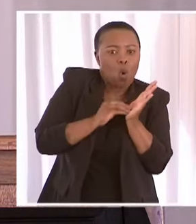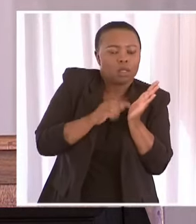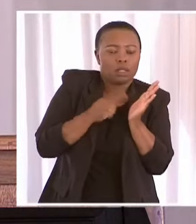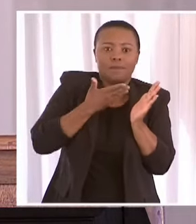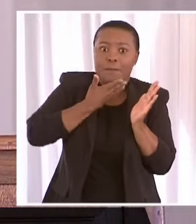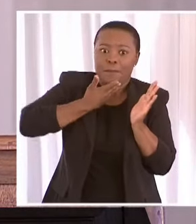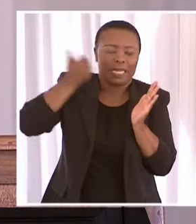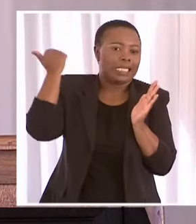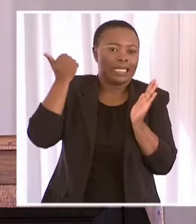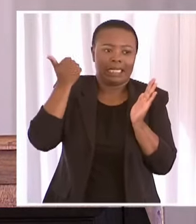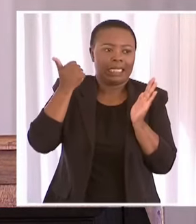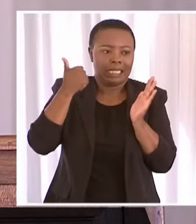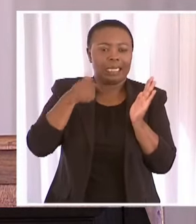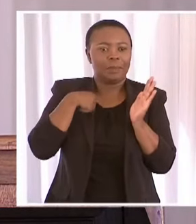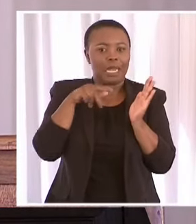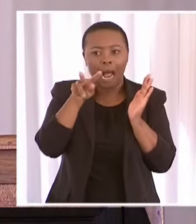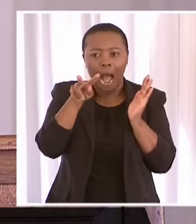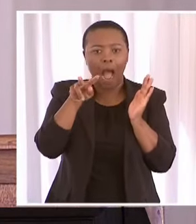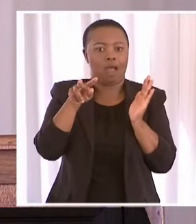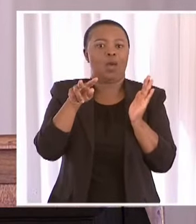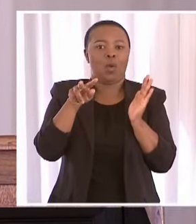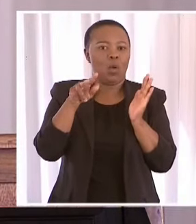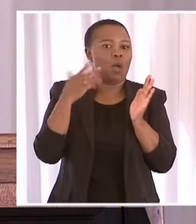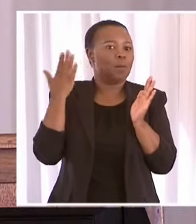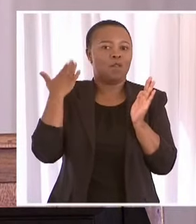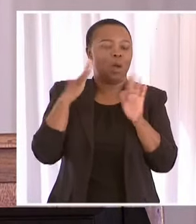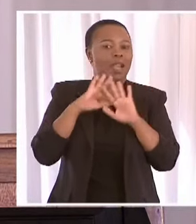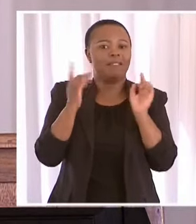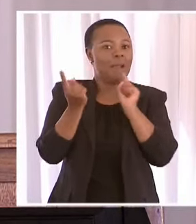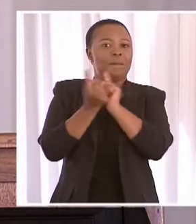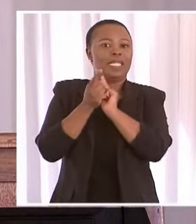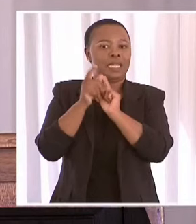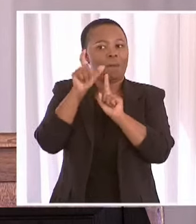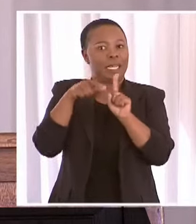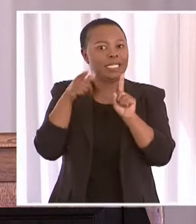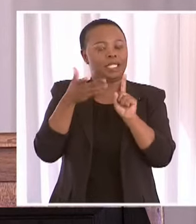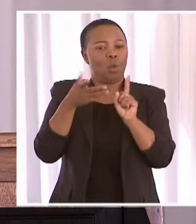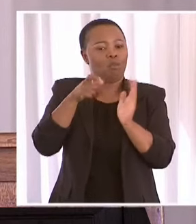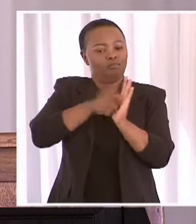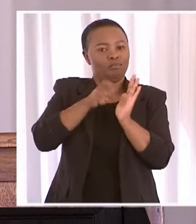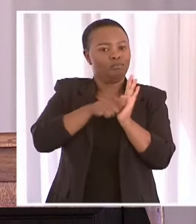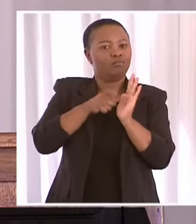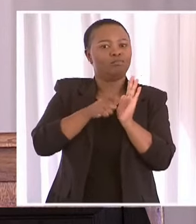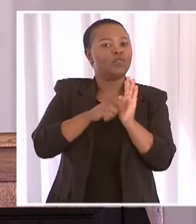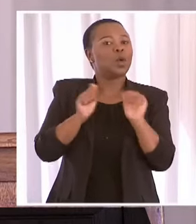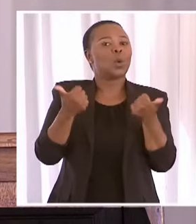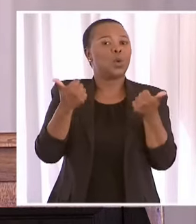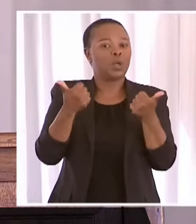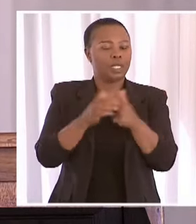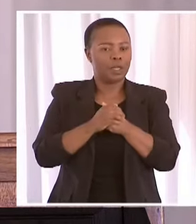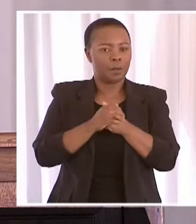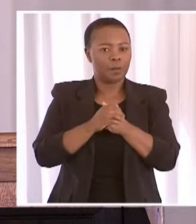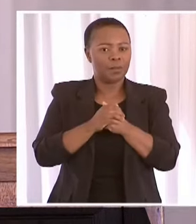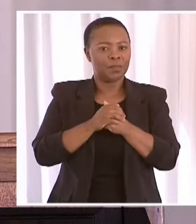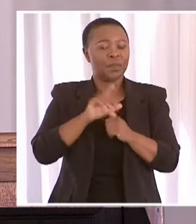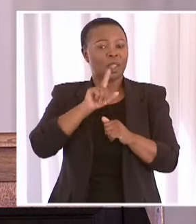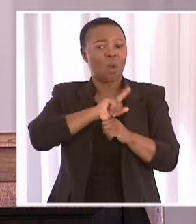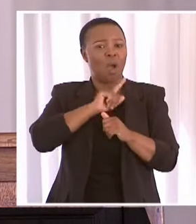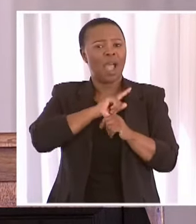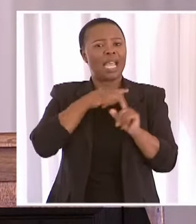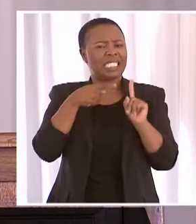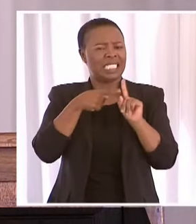I've ever come across. And this is because he had a